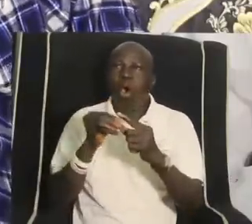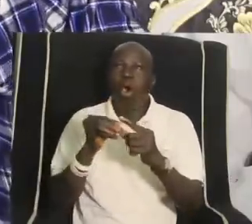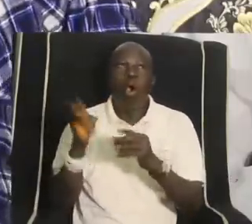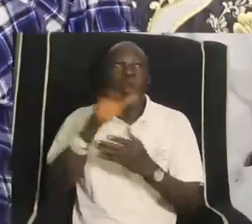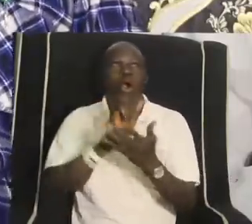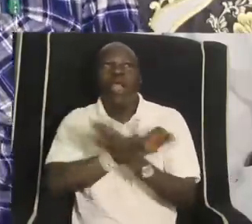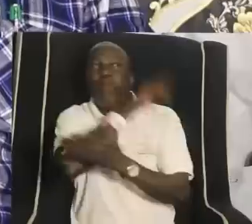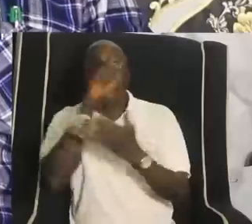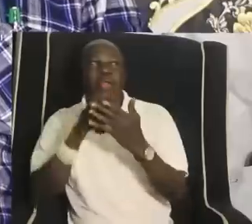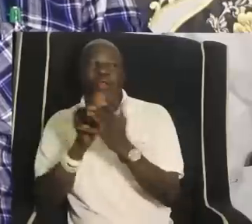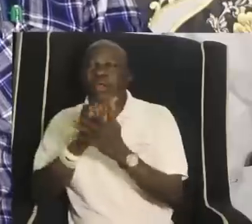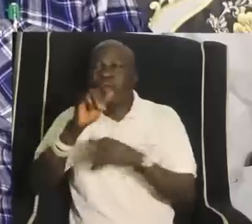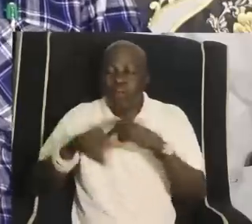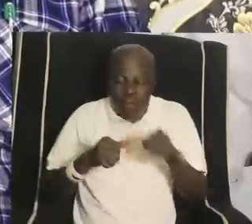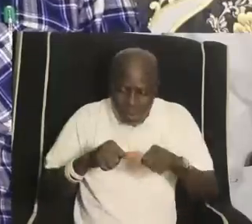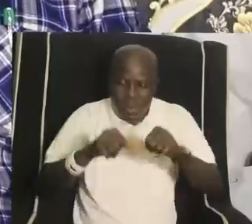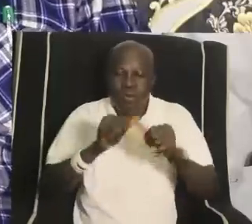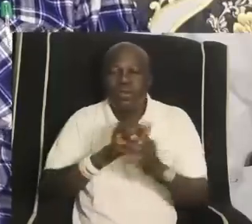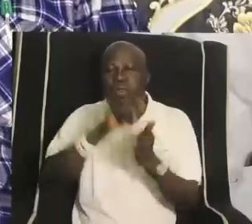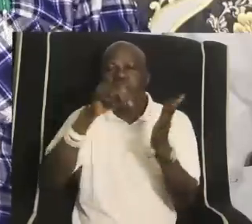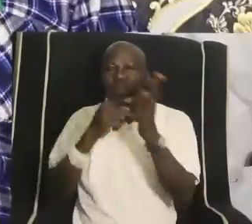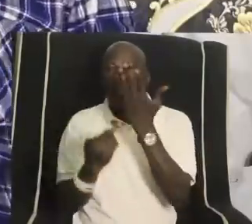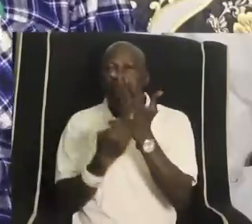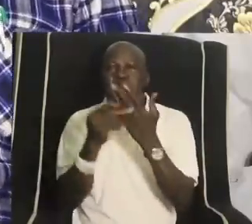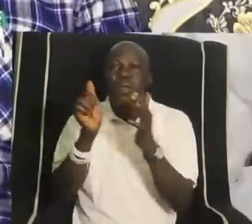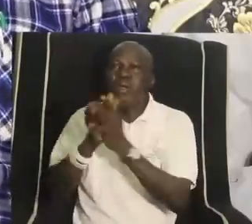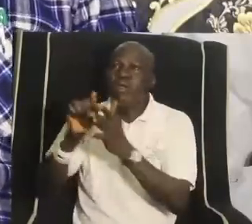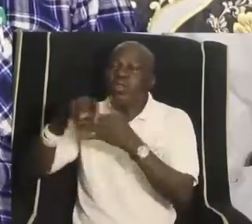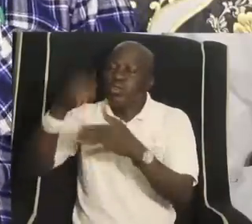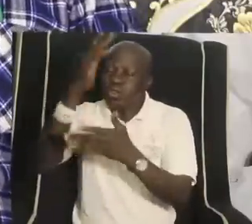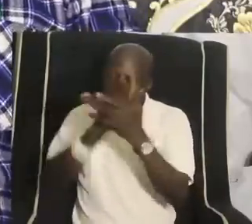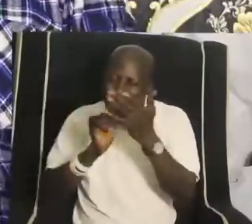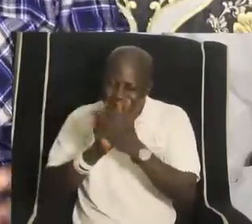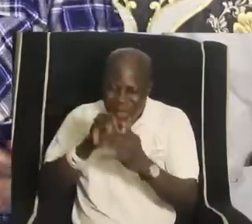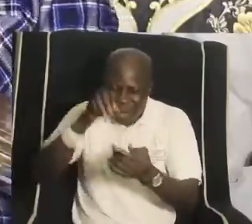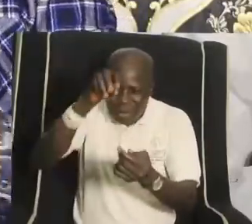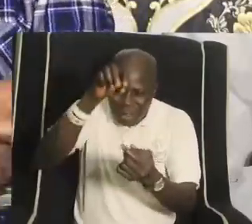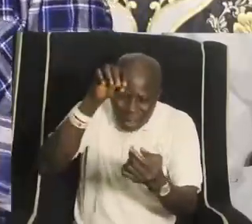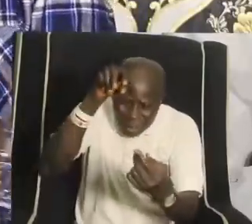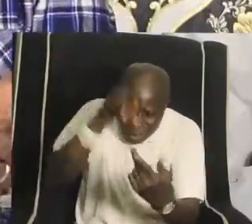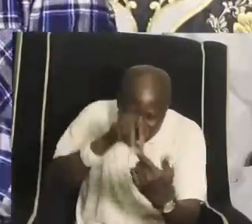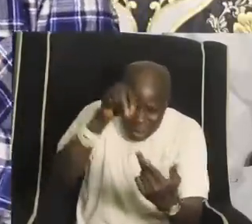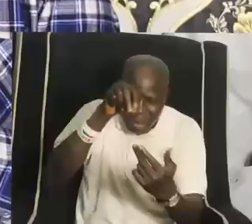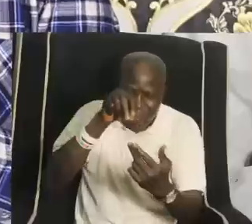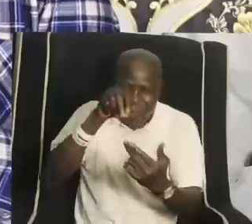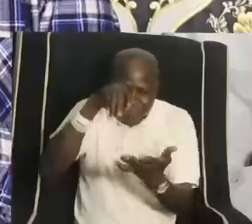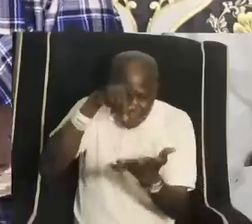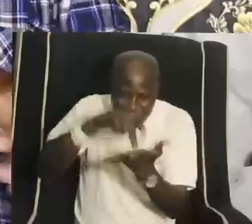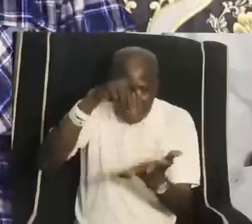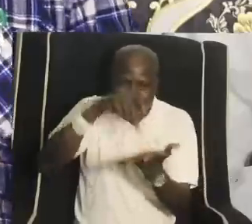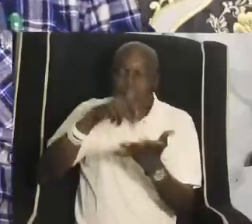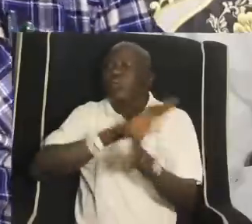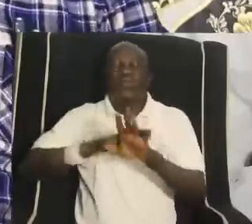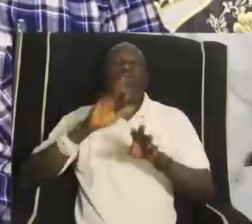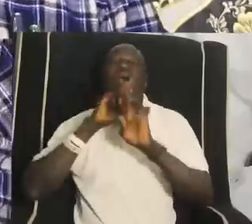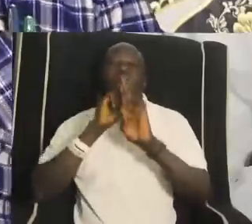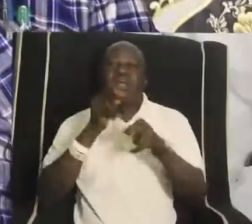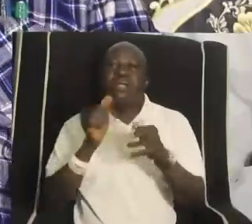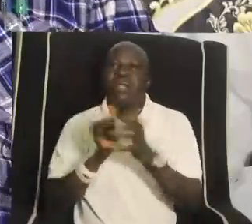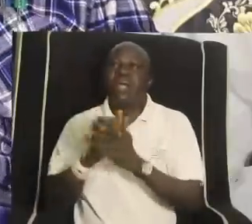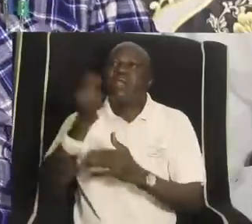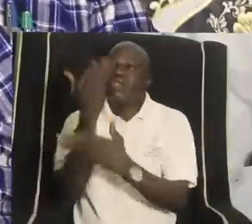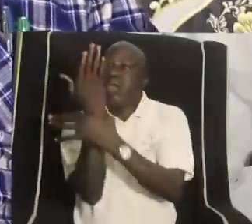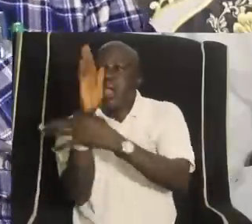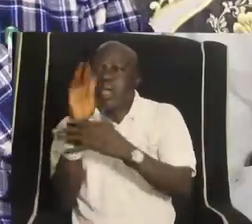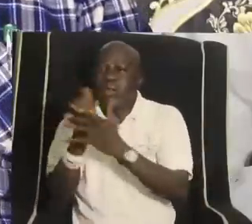se ba program we lo yi as we are doing this program ka ma so ko click kini kan they have to click on something e ma da won lo don't answer them owo 419